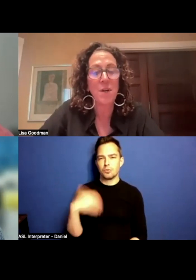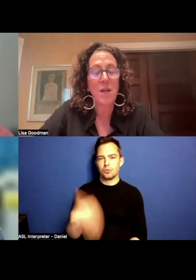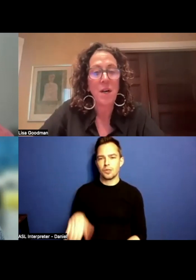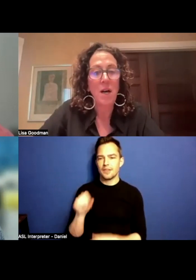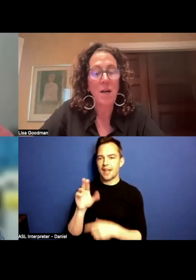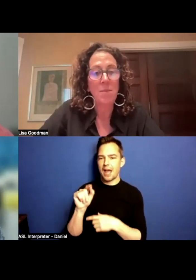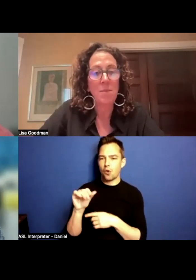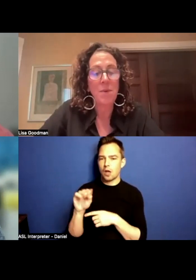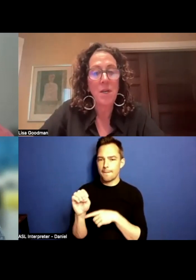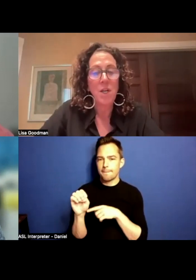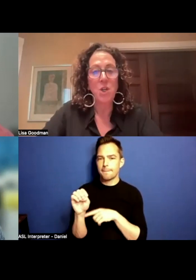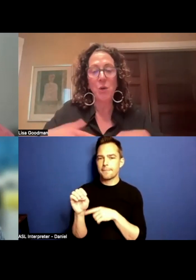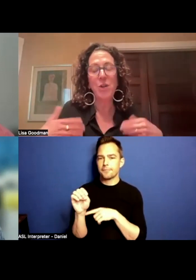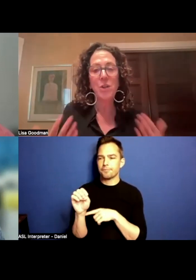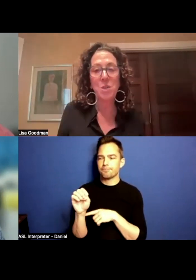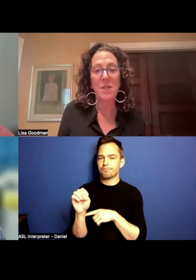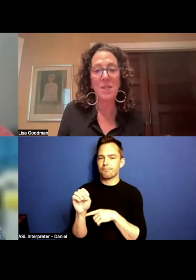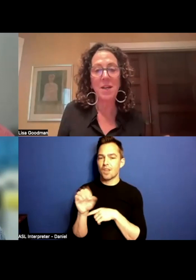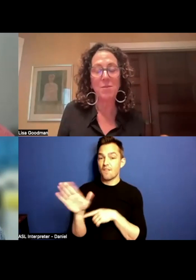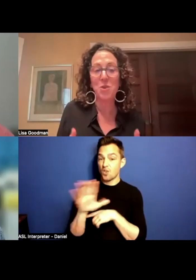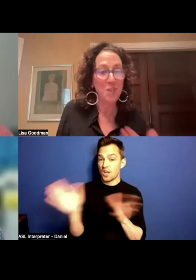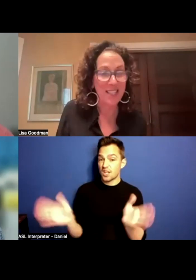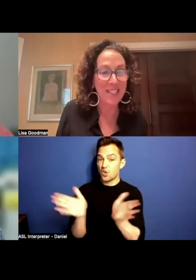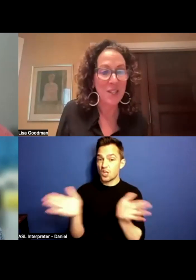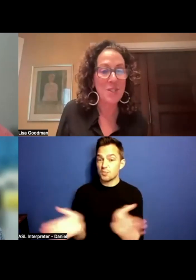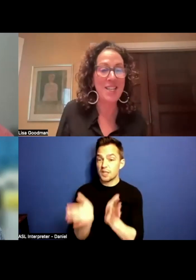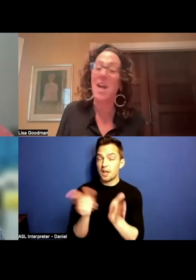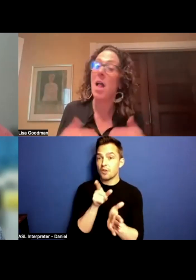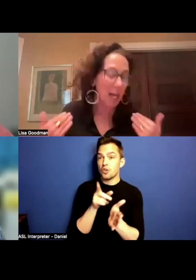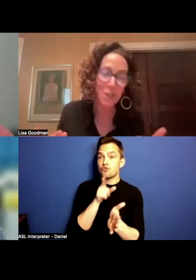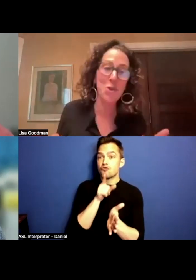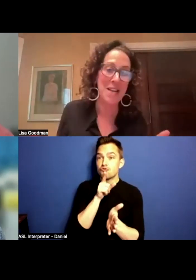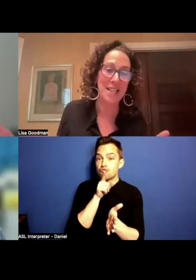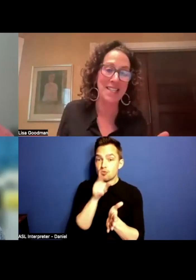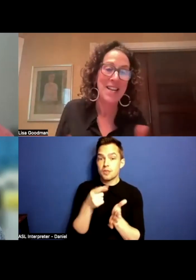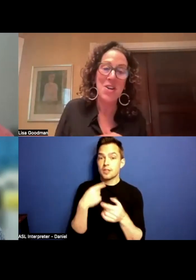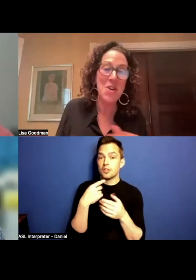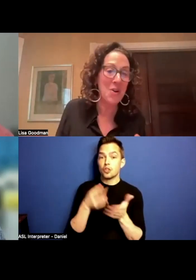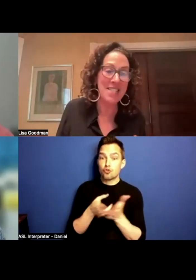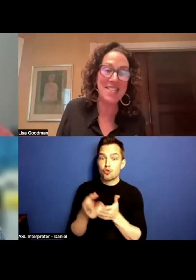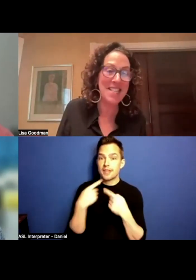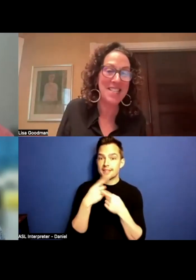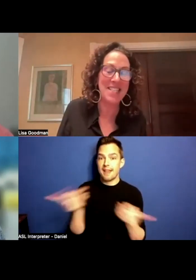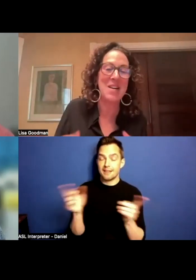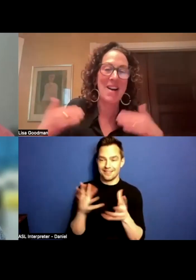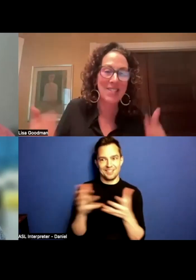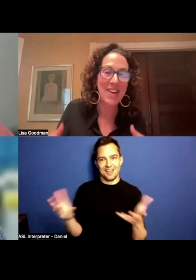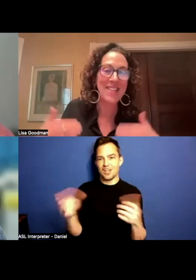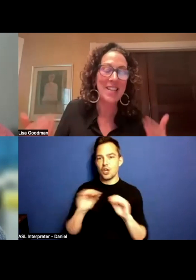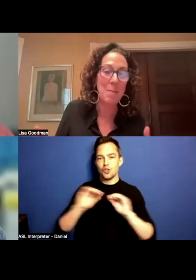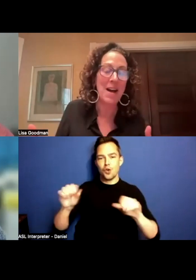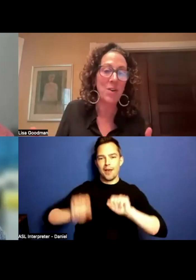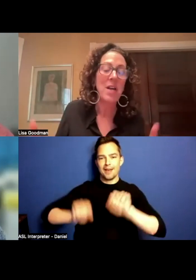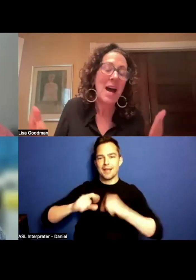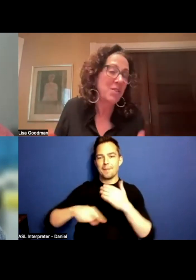of your encouragement of truth-telling, which is a lot of truth-telling, no hesitation about